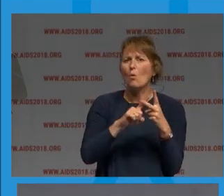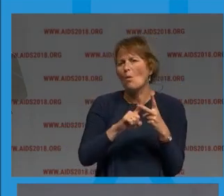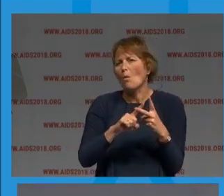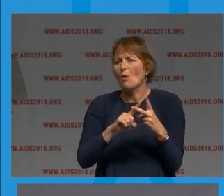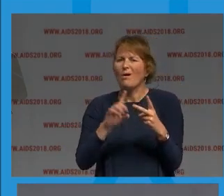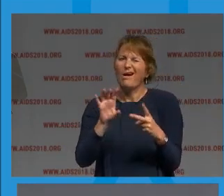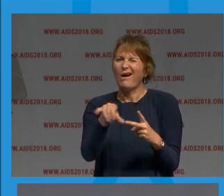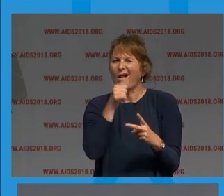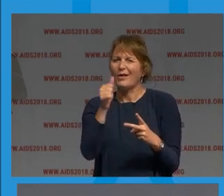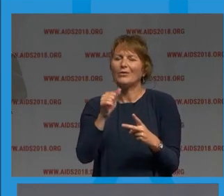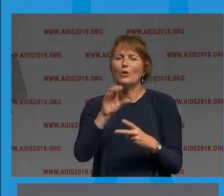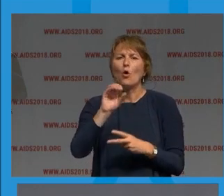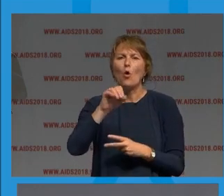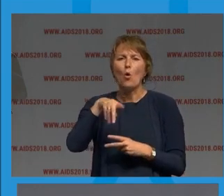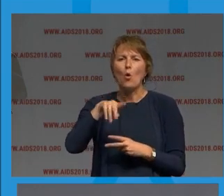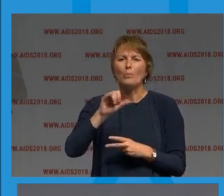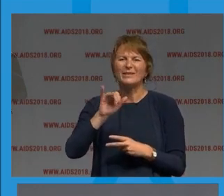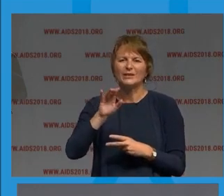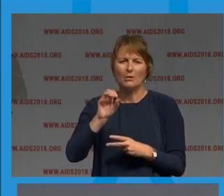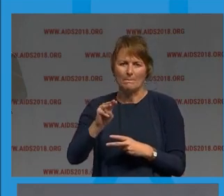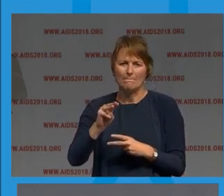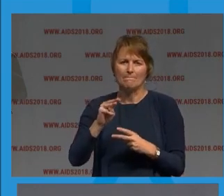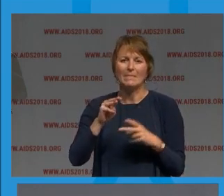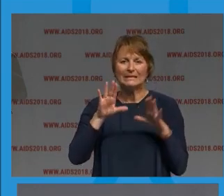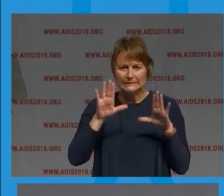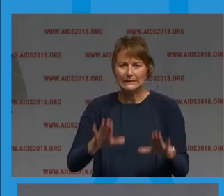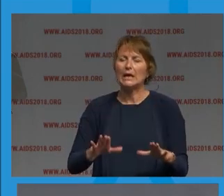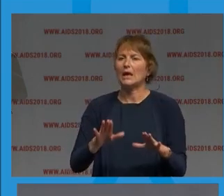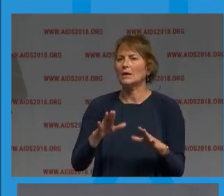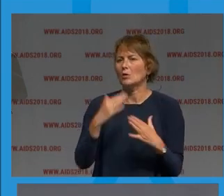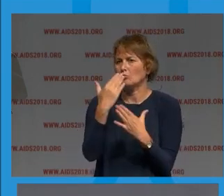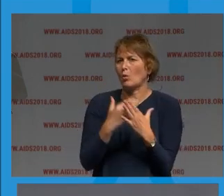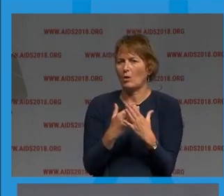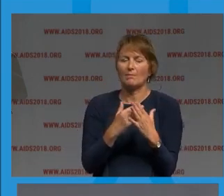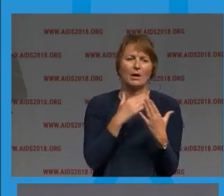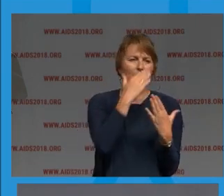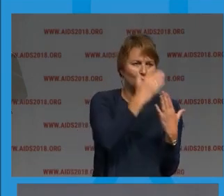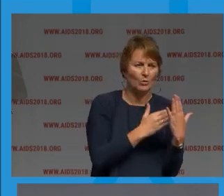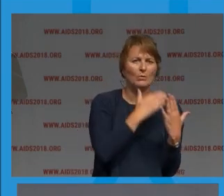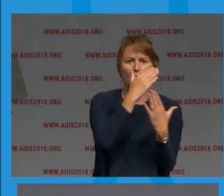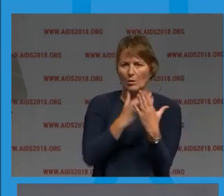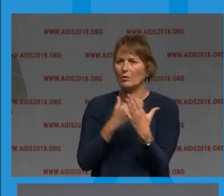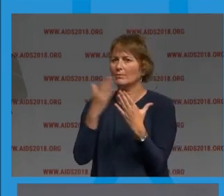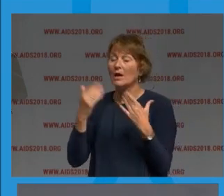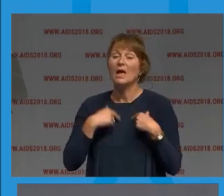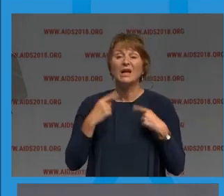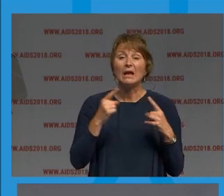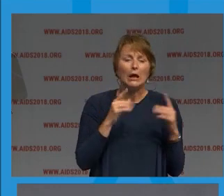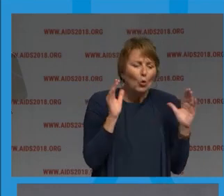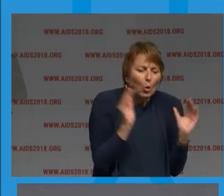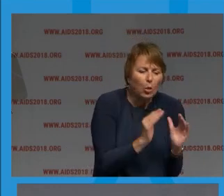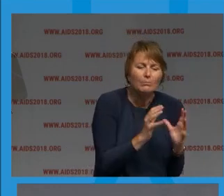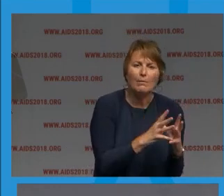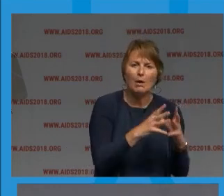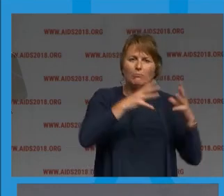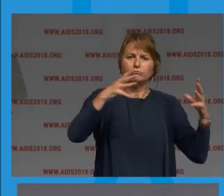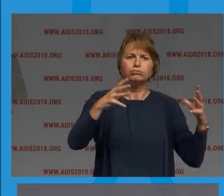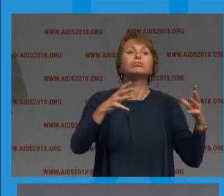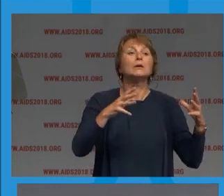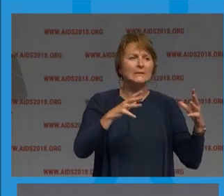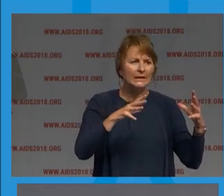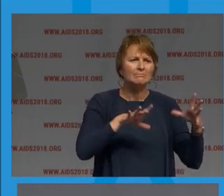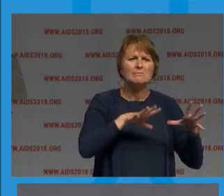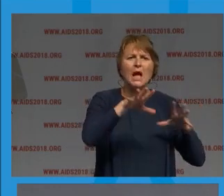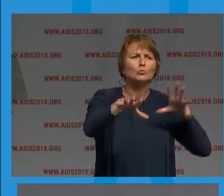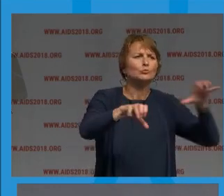programs. In places where services are available, there is a need to bring them to scale and to achieve the necessary coverage.